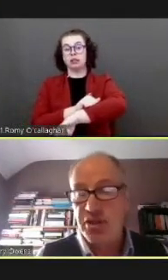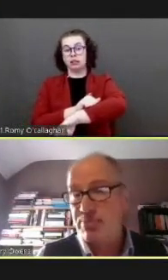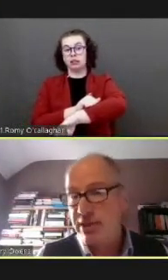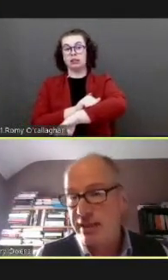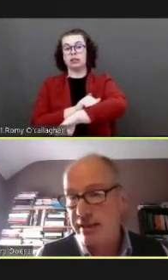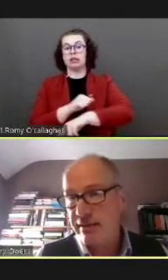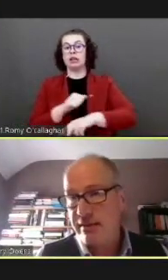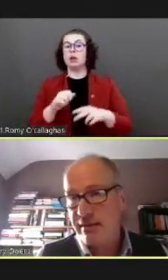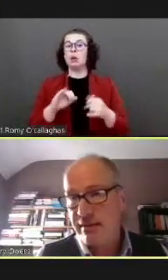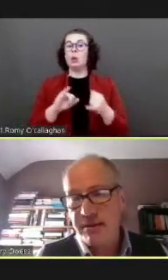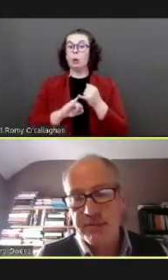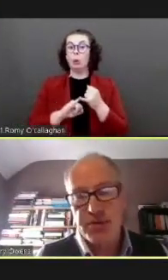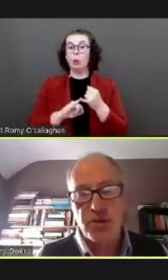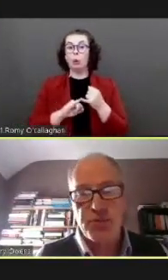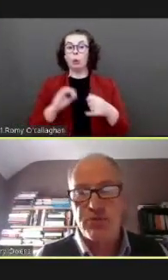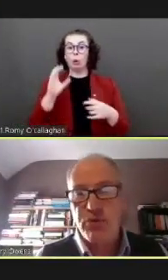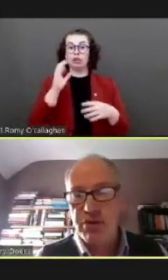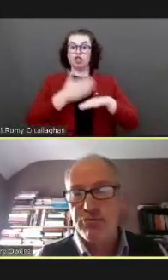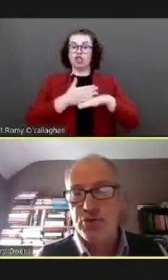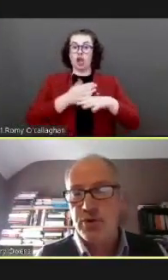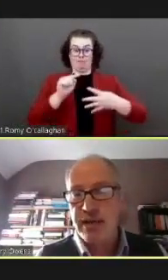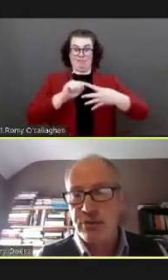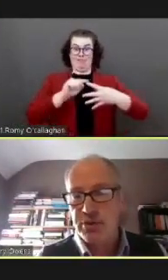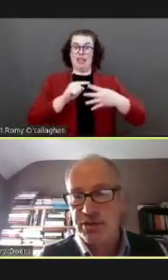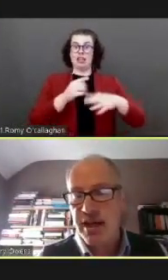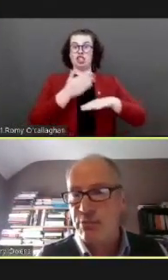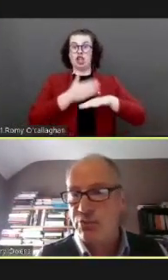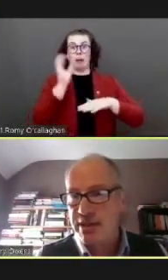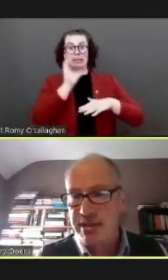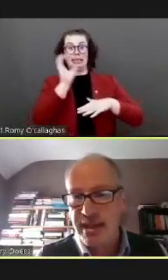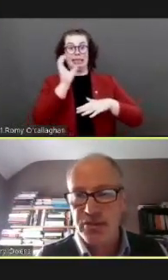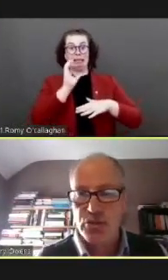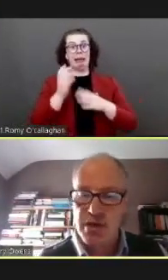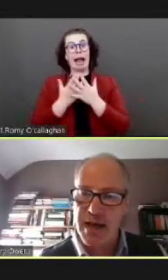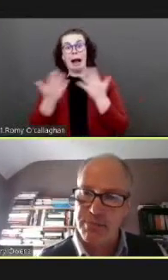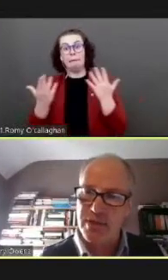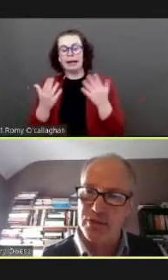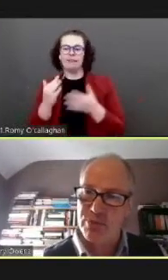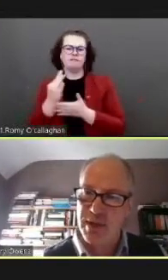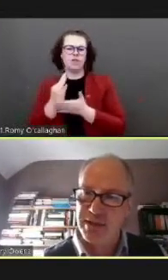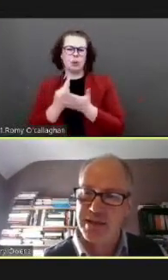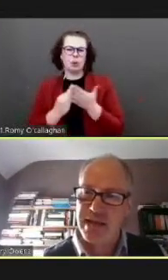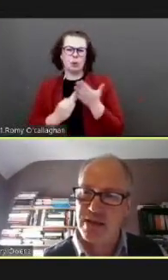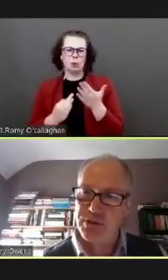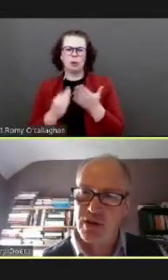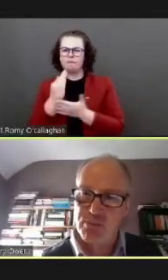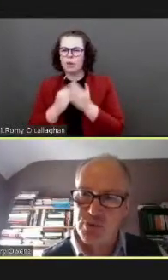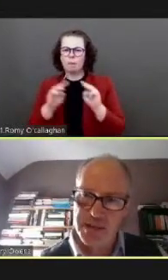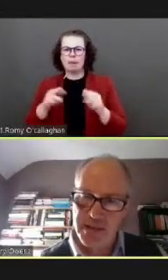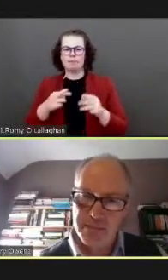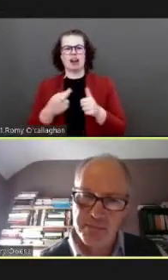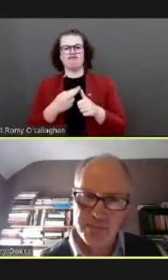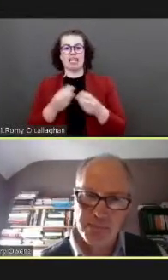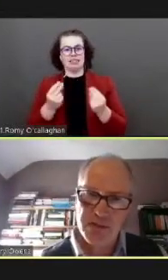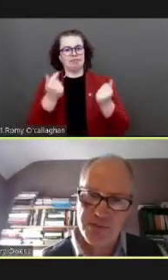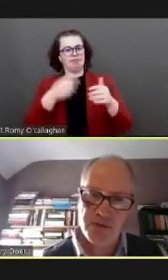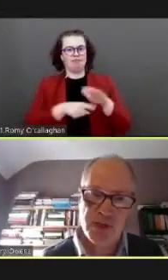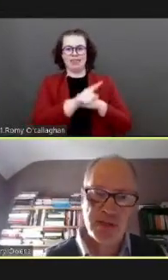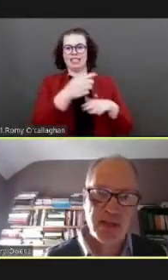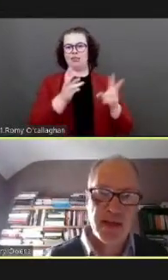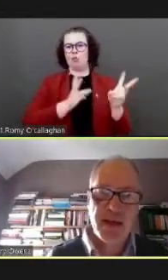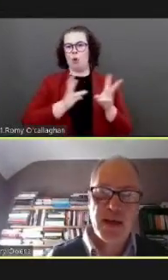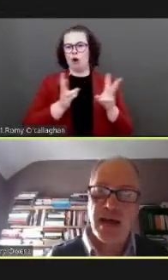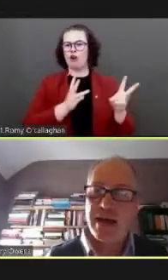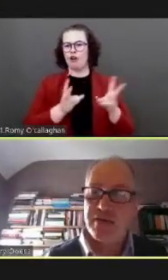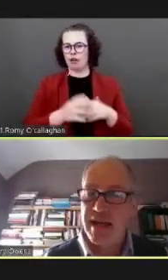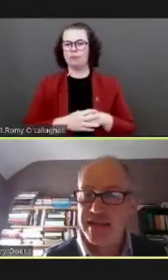amount is job seeking. So there's very few at any one time when we assess who are absolutely ready to take up a job right now. That's of